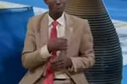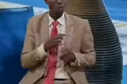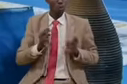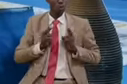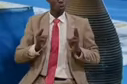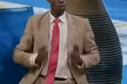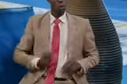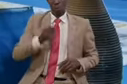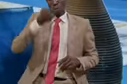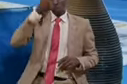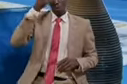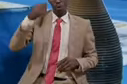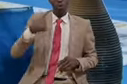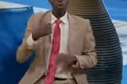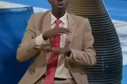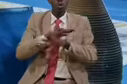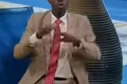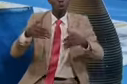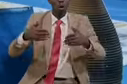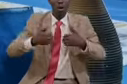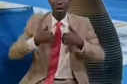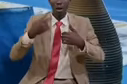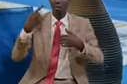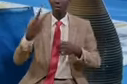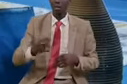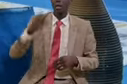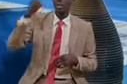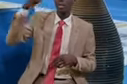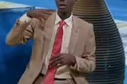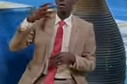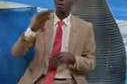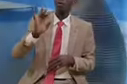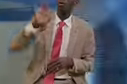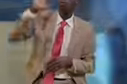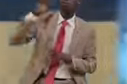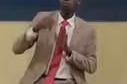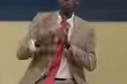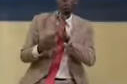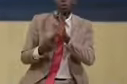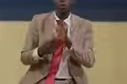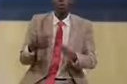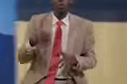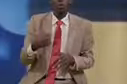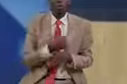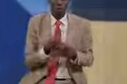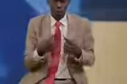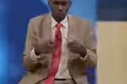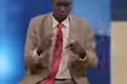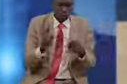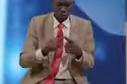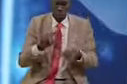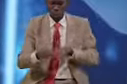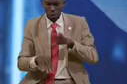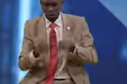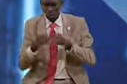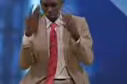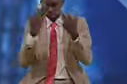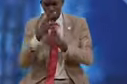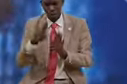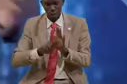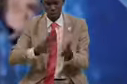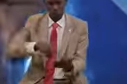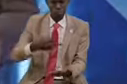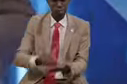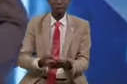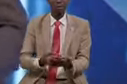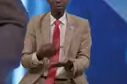didn't have the light of His revelation, we're trying to walk in darkness, and you fell into that, and then you got